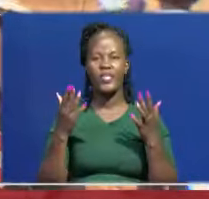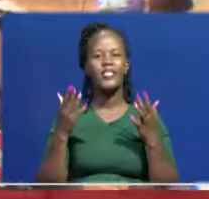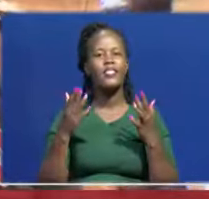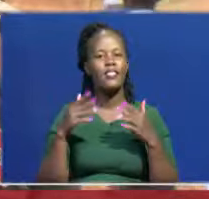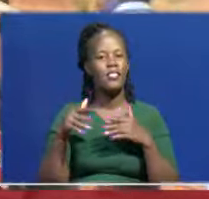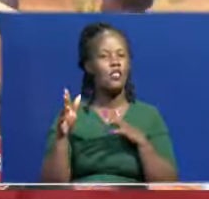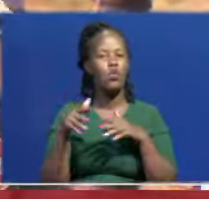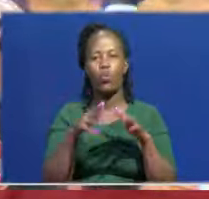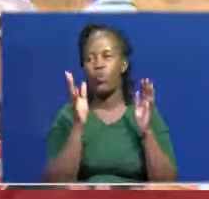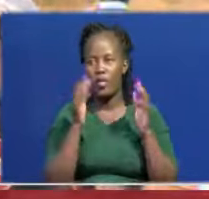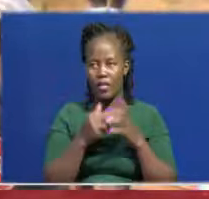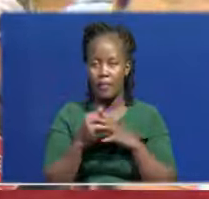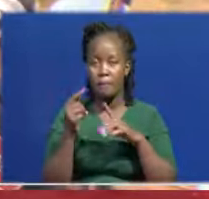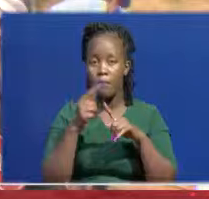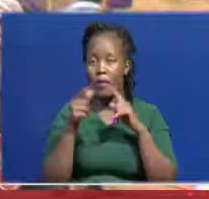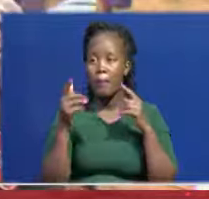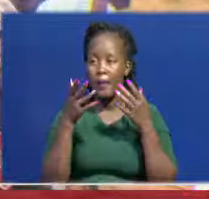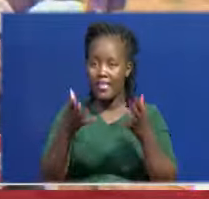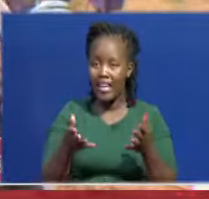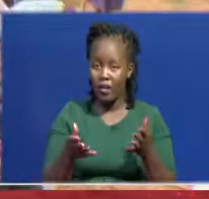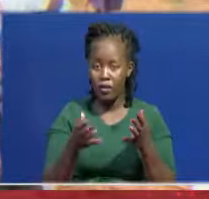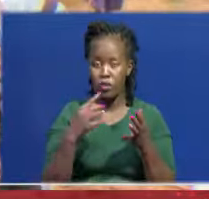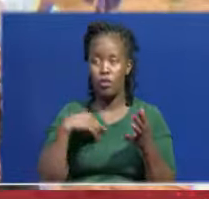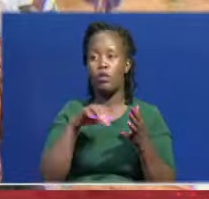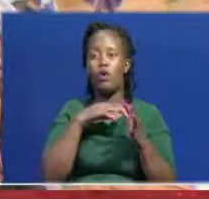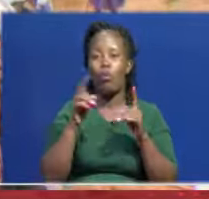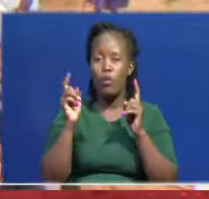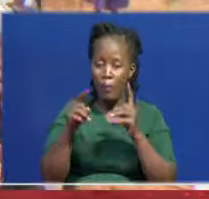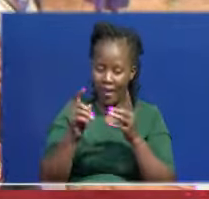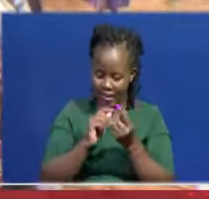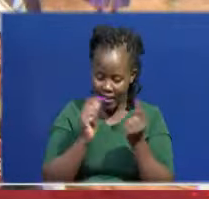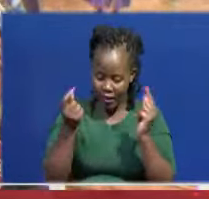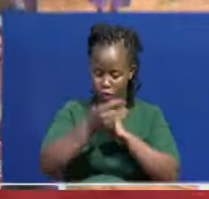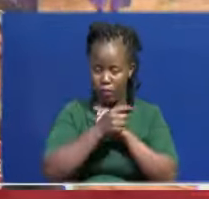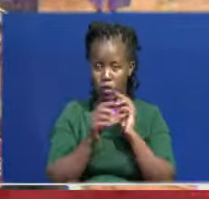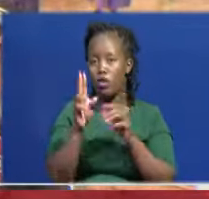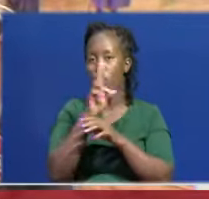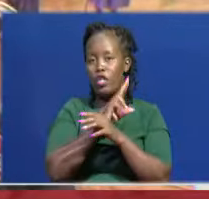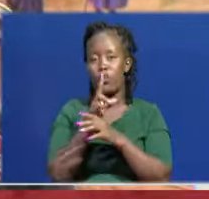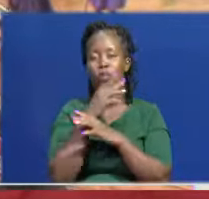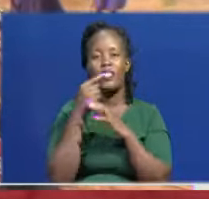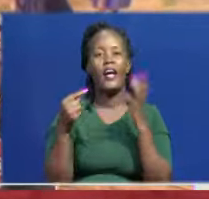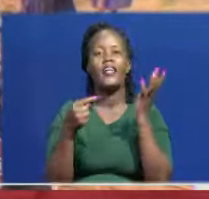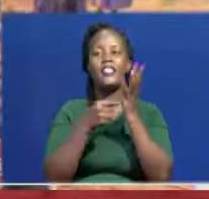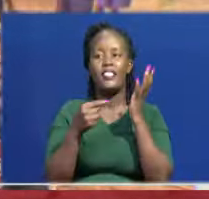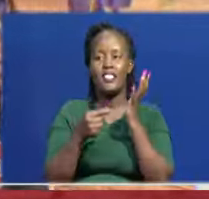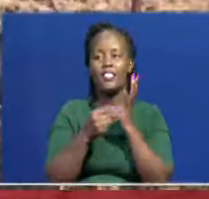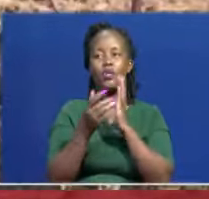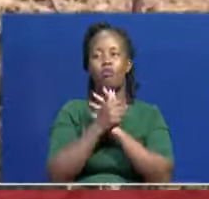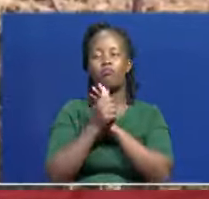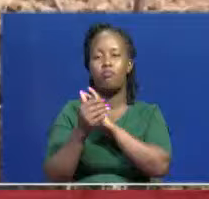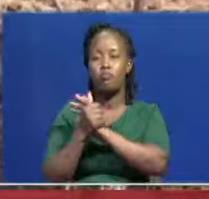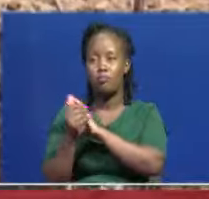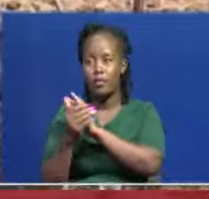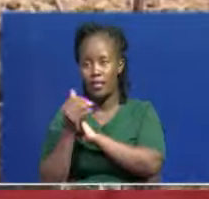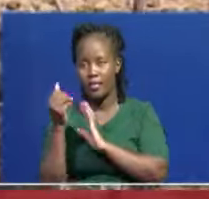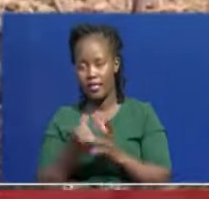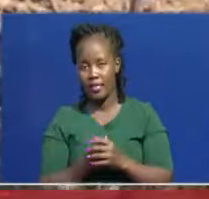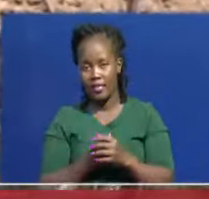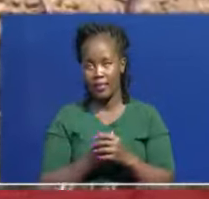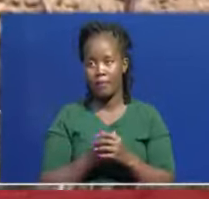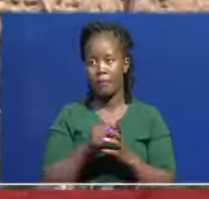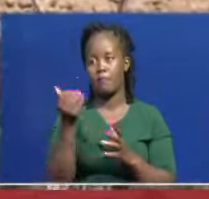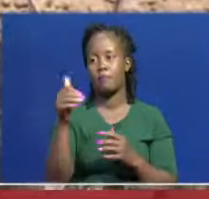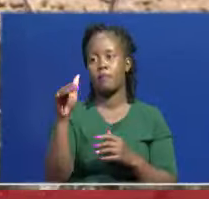kitaalamu. Imefika wakati sasa inabidi tuweze kuhakikisha kwamba tunatumia mbinu ambazo ni za kitaalamu. Elsewhere,